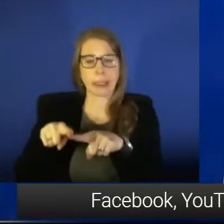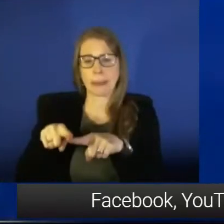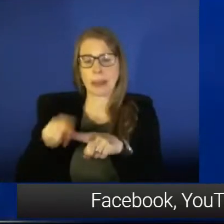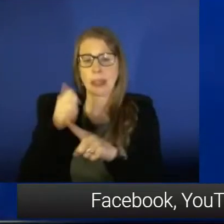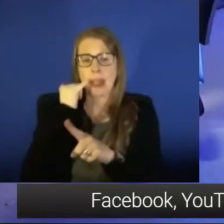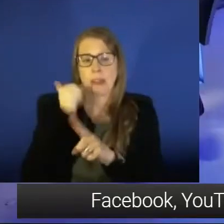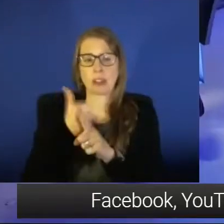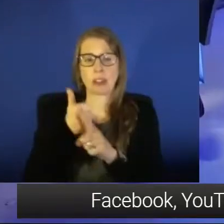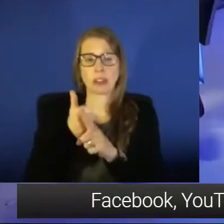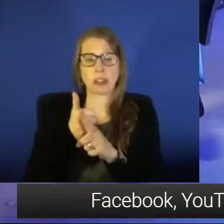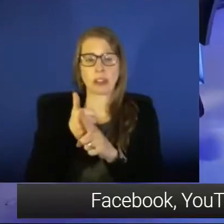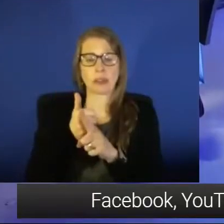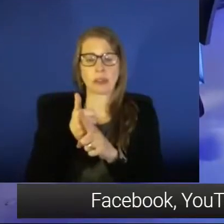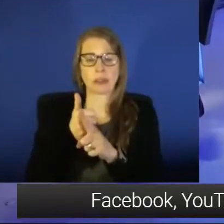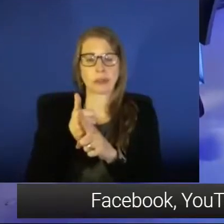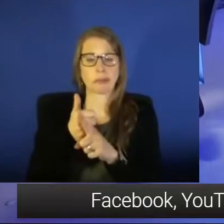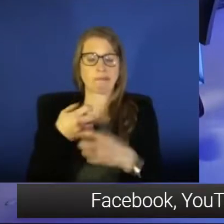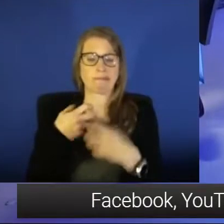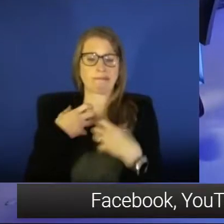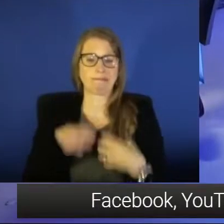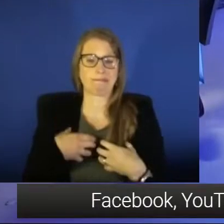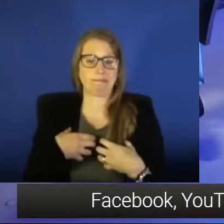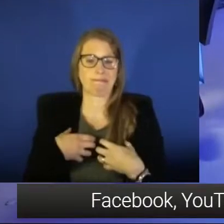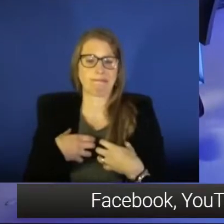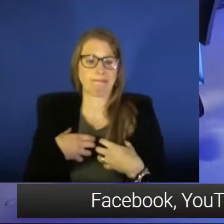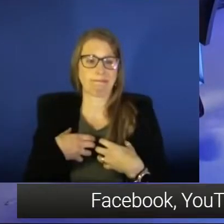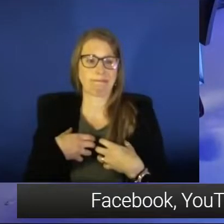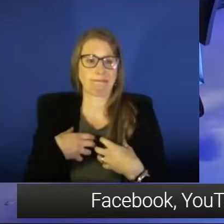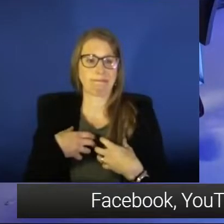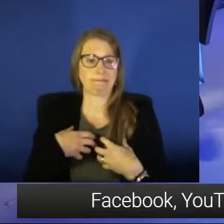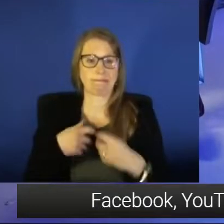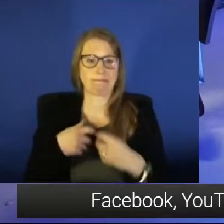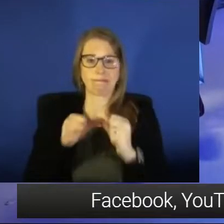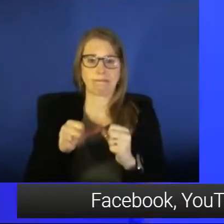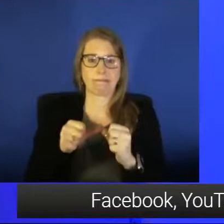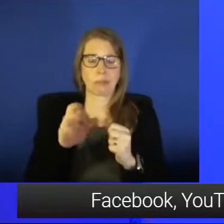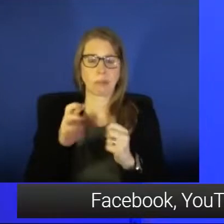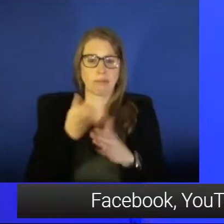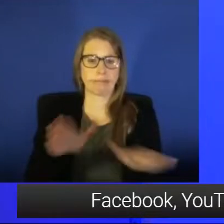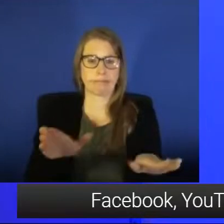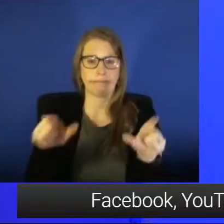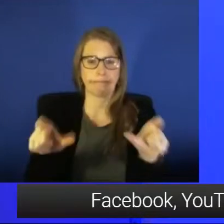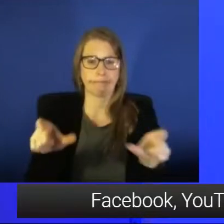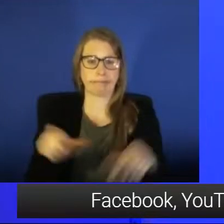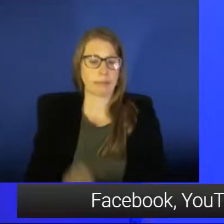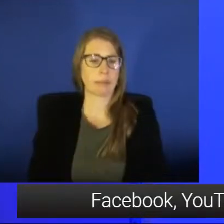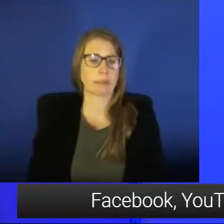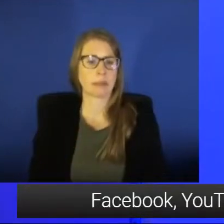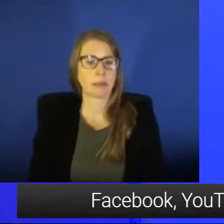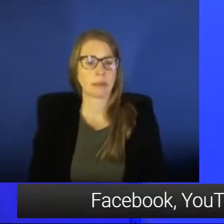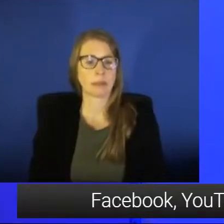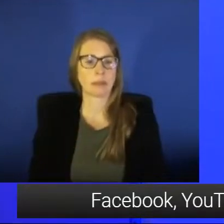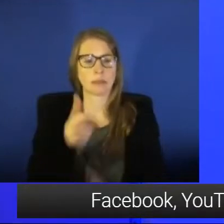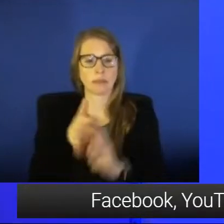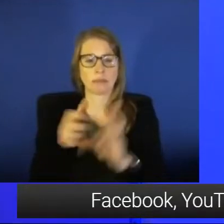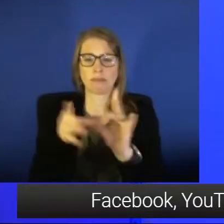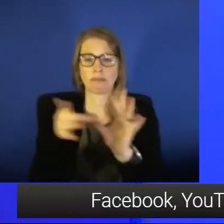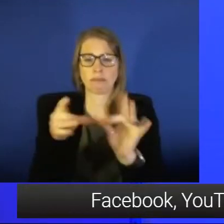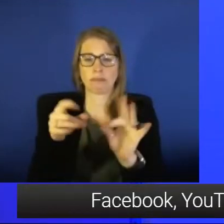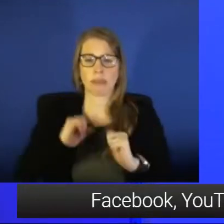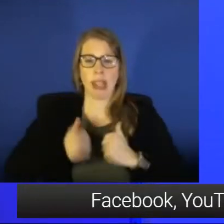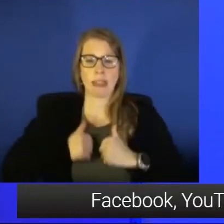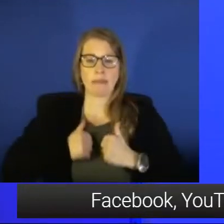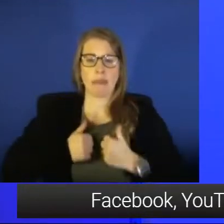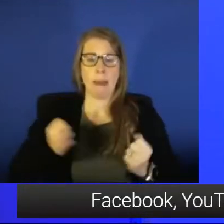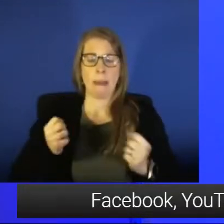splitter. Right. And in fact, now we're starting to see, as you were mentioning earlier, some of the eosinophilic asthma coming back. We're